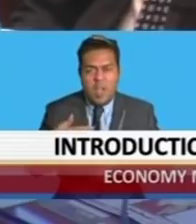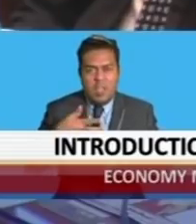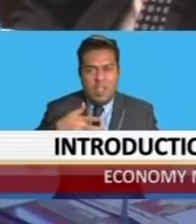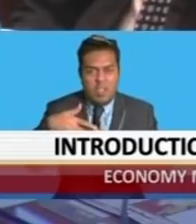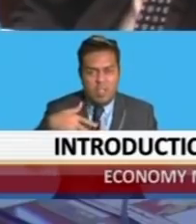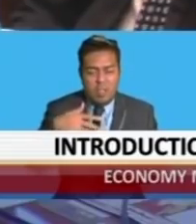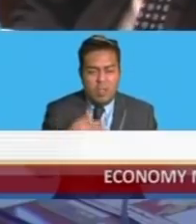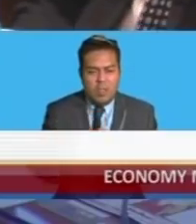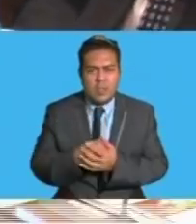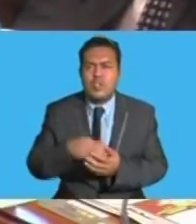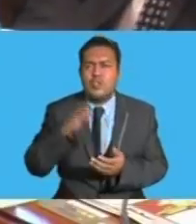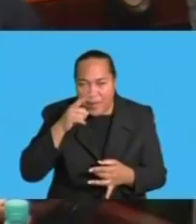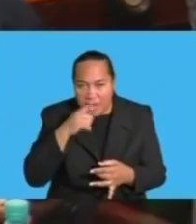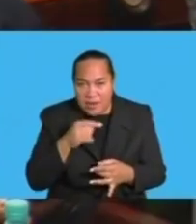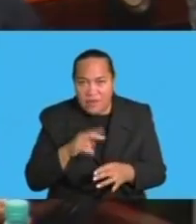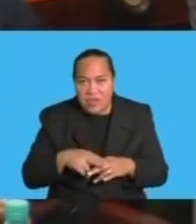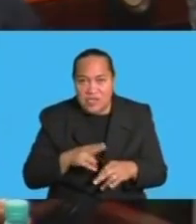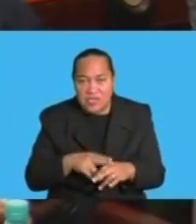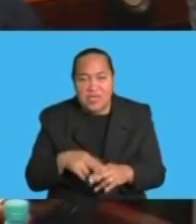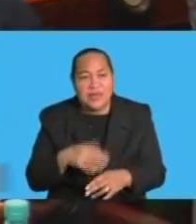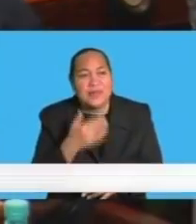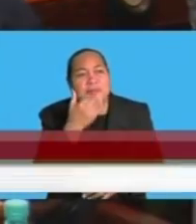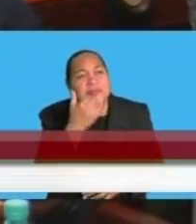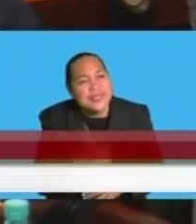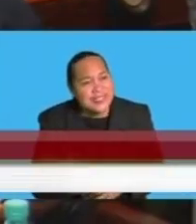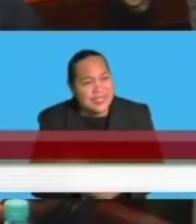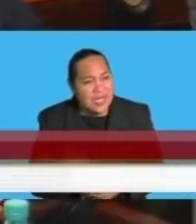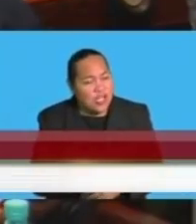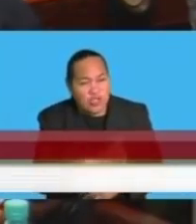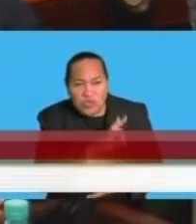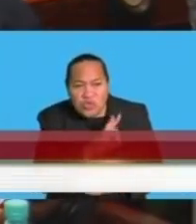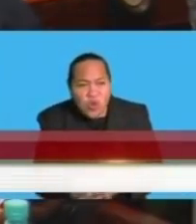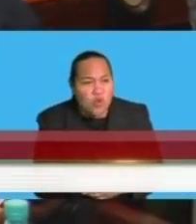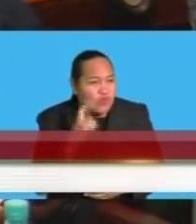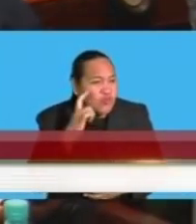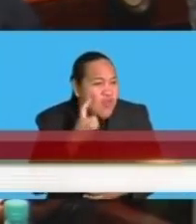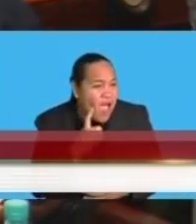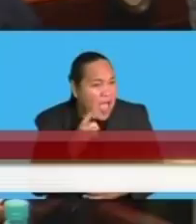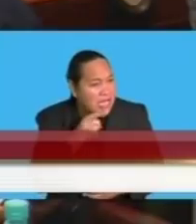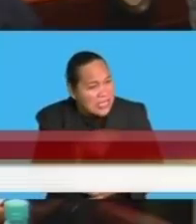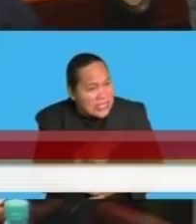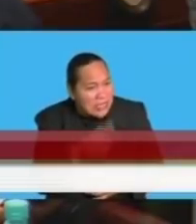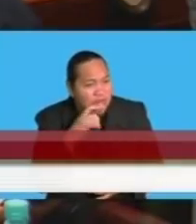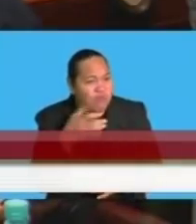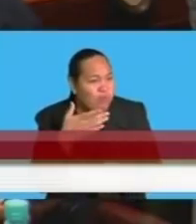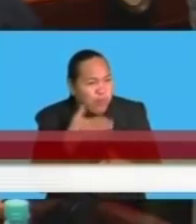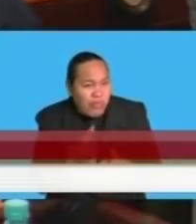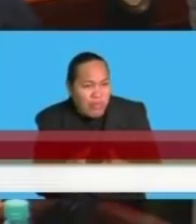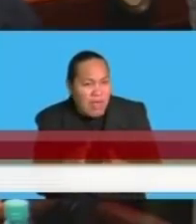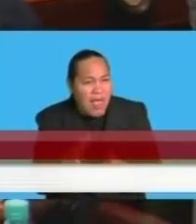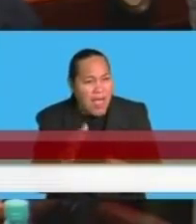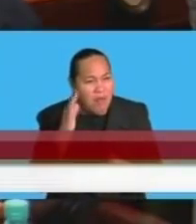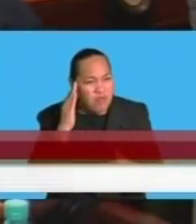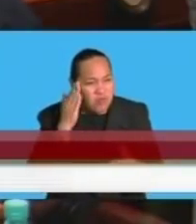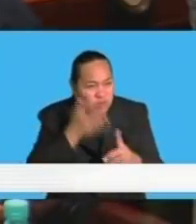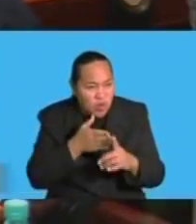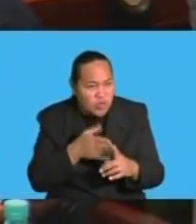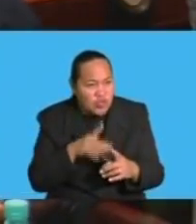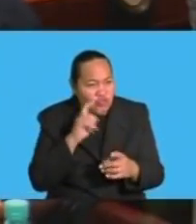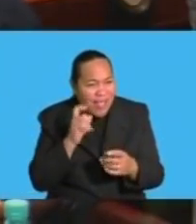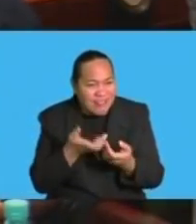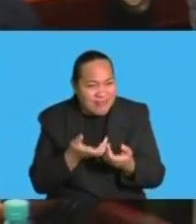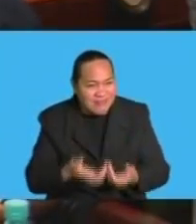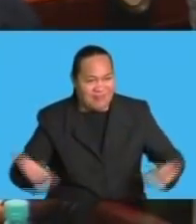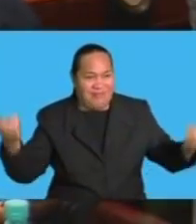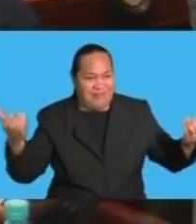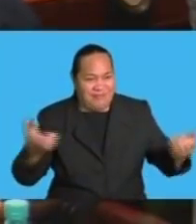and not to complicate issues. Please do not try and have a dichotomous approach and trying to split the